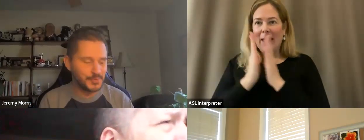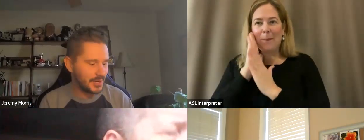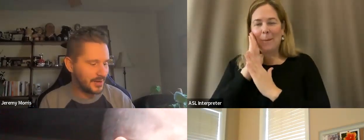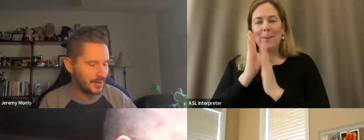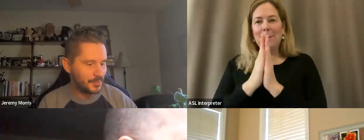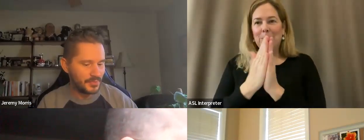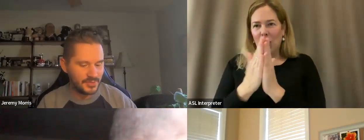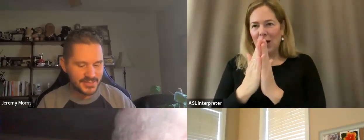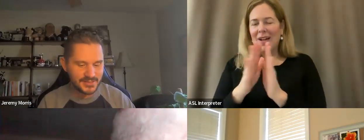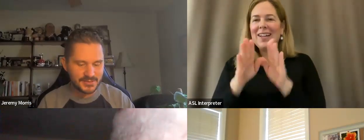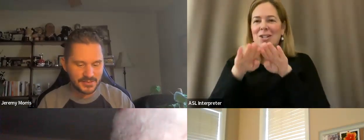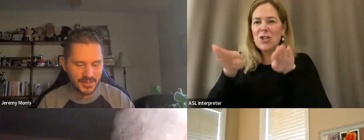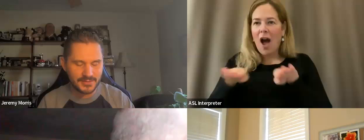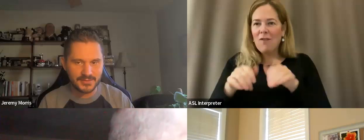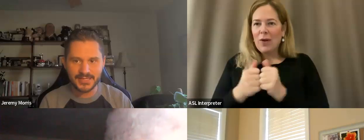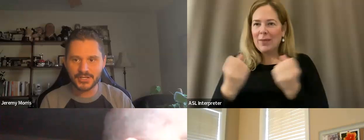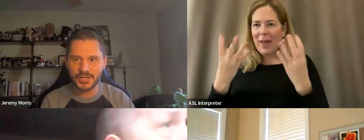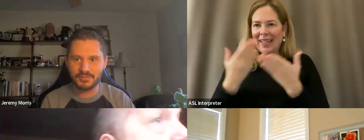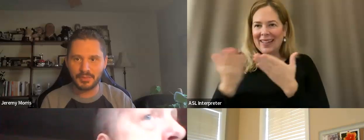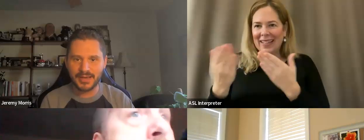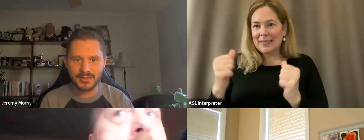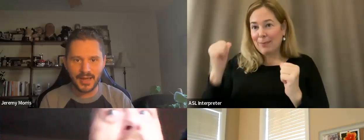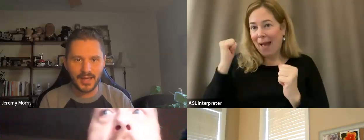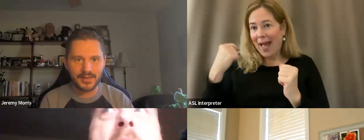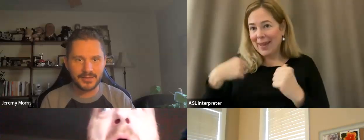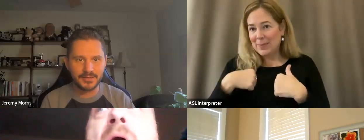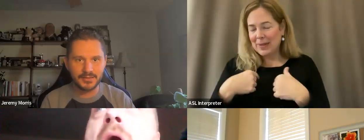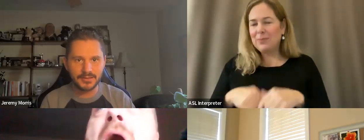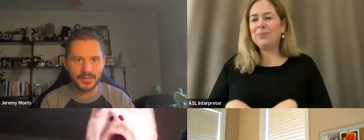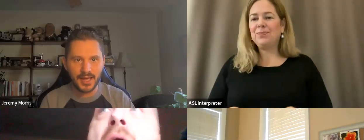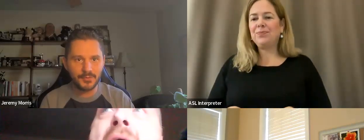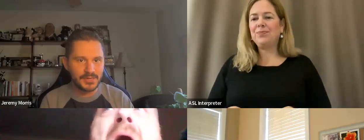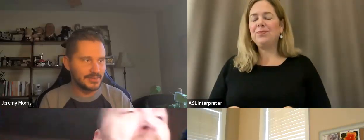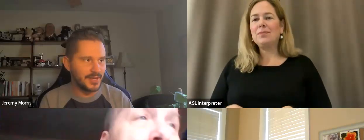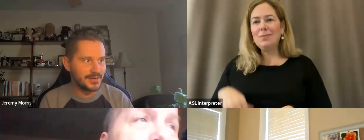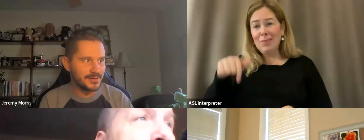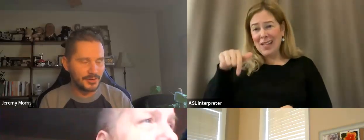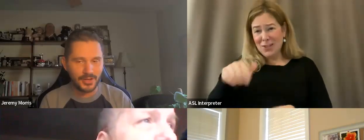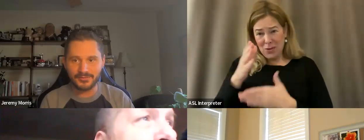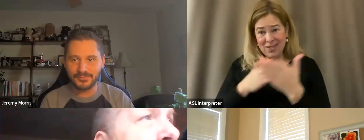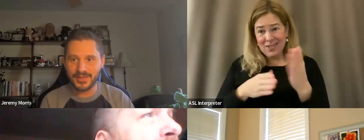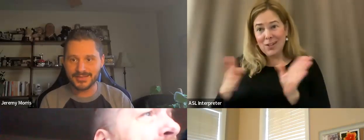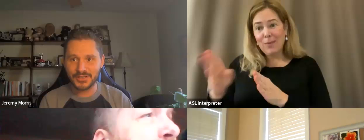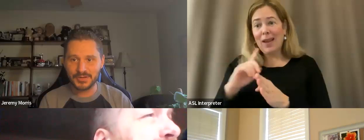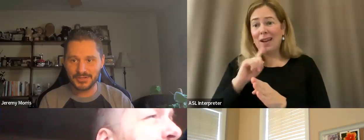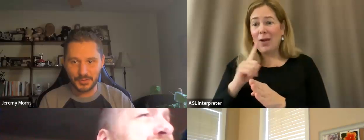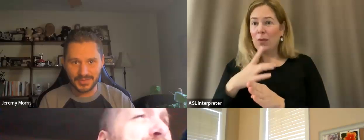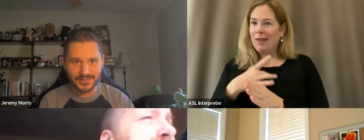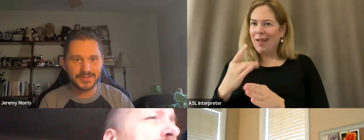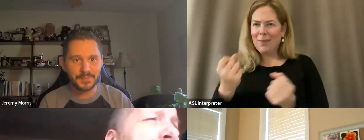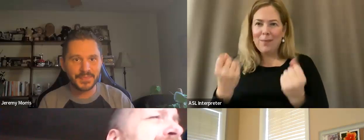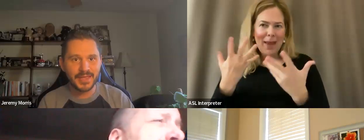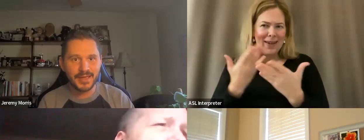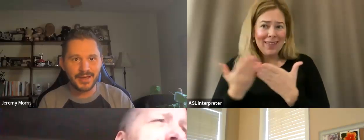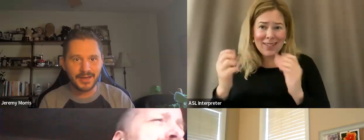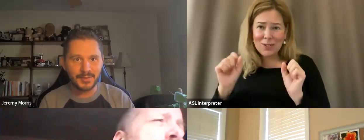section 2, this is a section of the plan that I really like a lot of things that you can do with